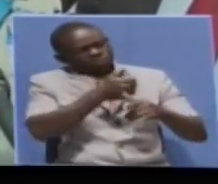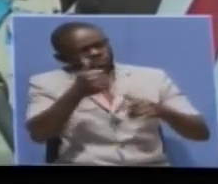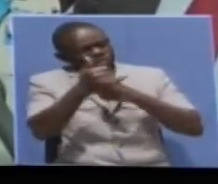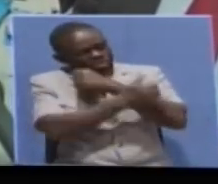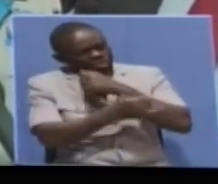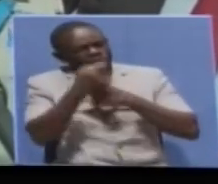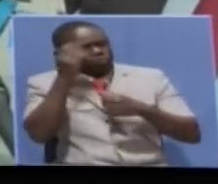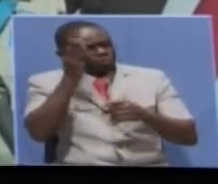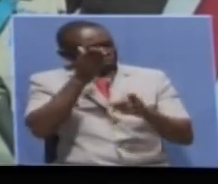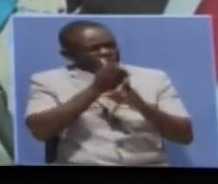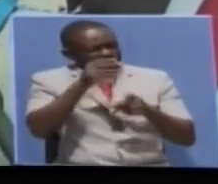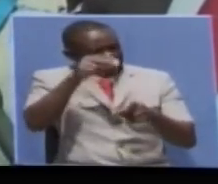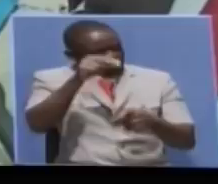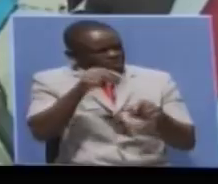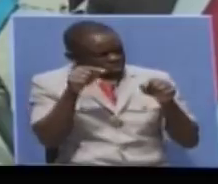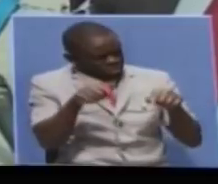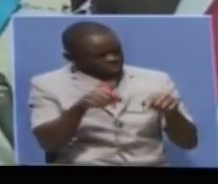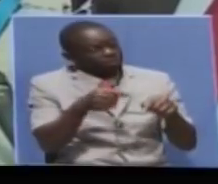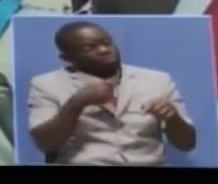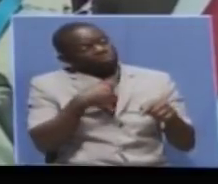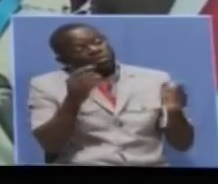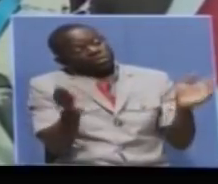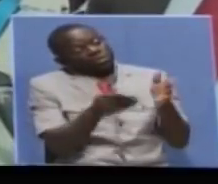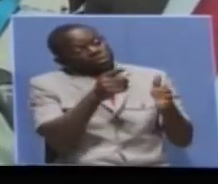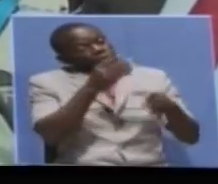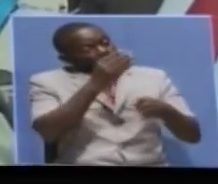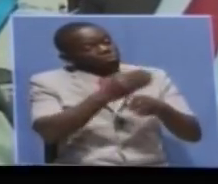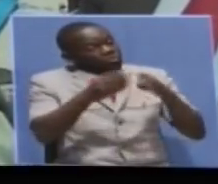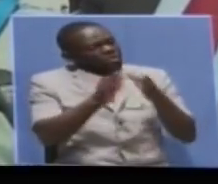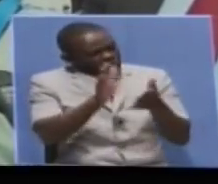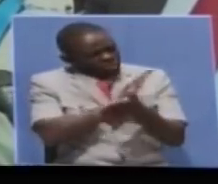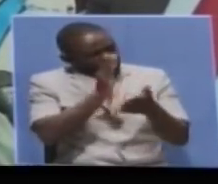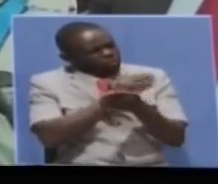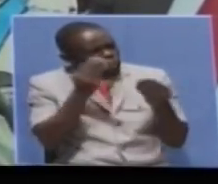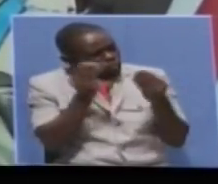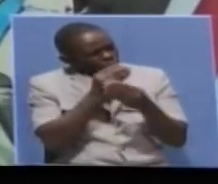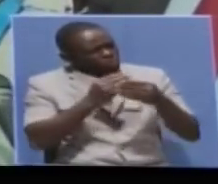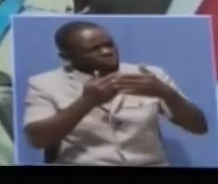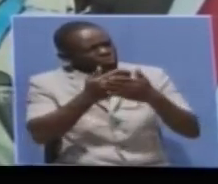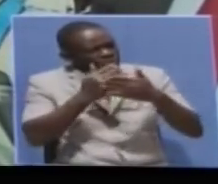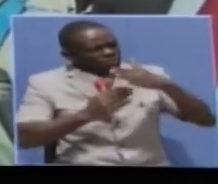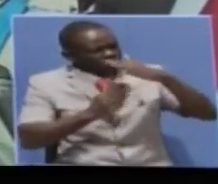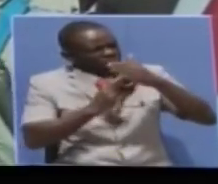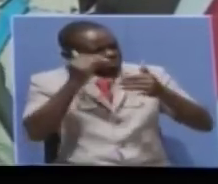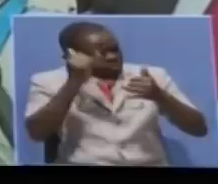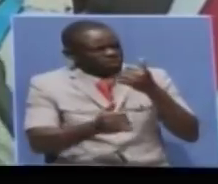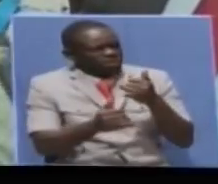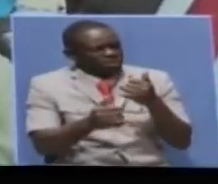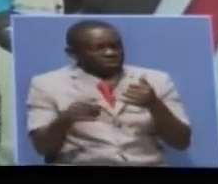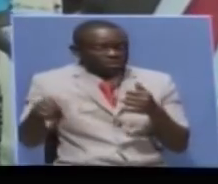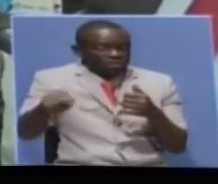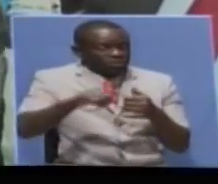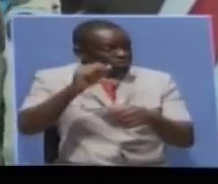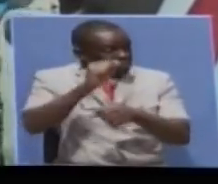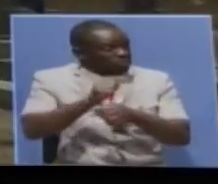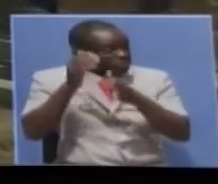what is important is to beat the deadline. Yes, right. Do quality job. Treat the workers properly. Let the workers also treat you well. They